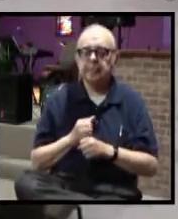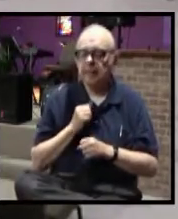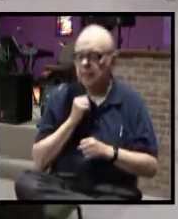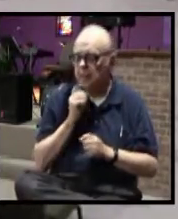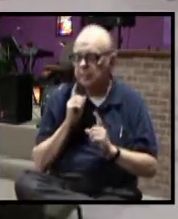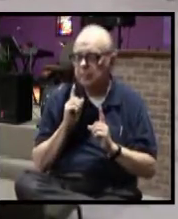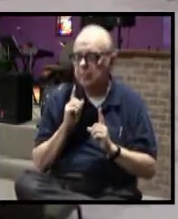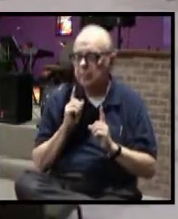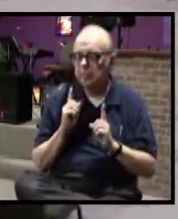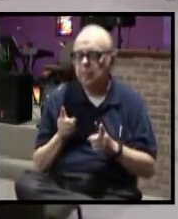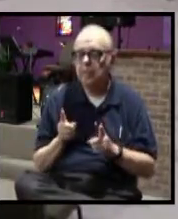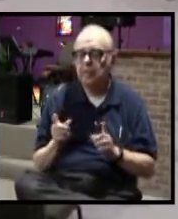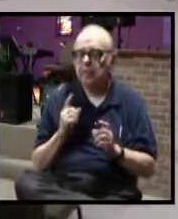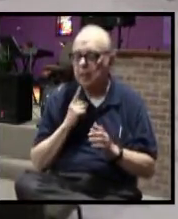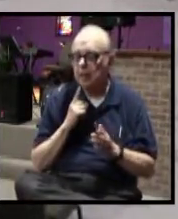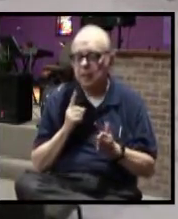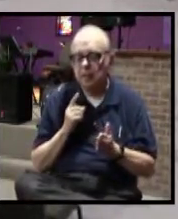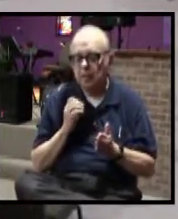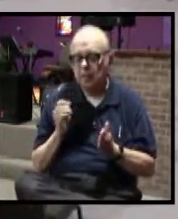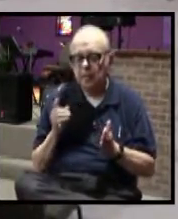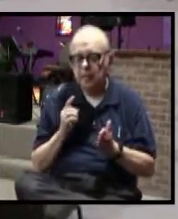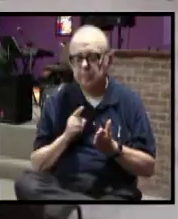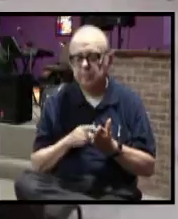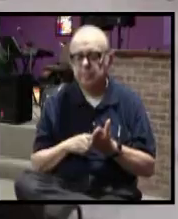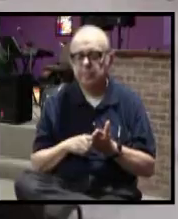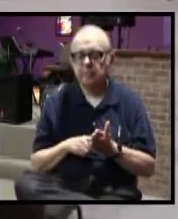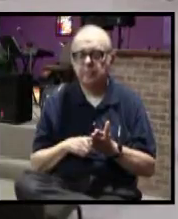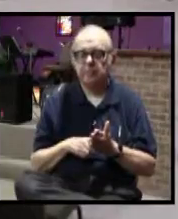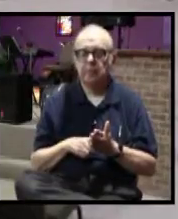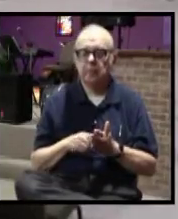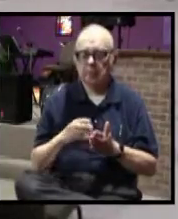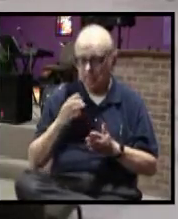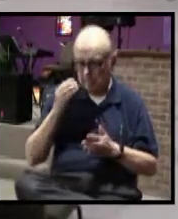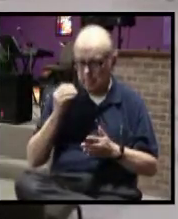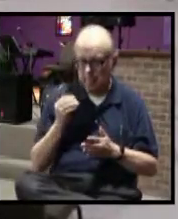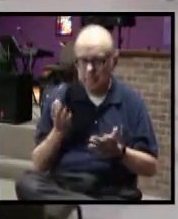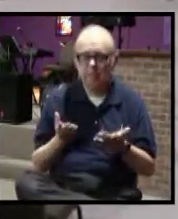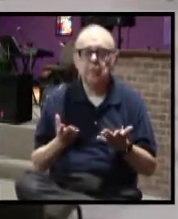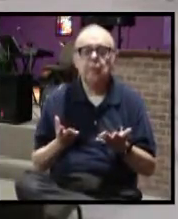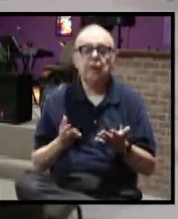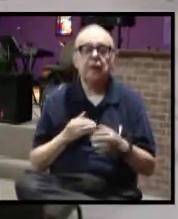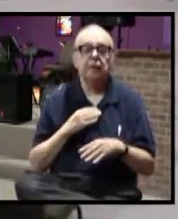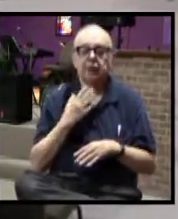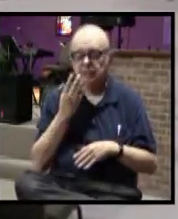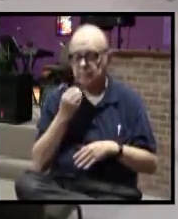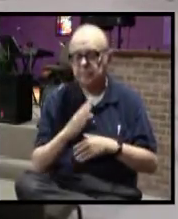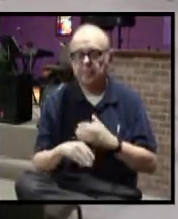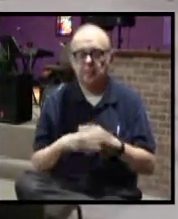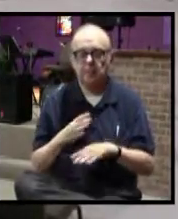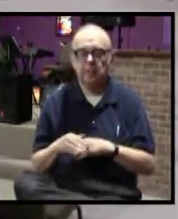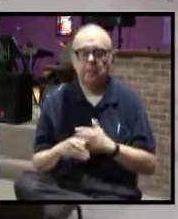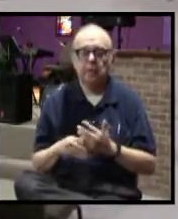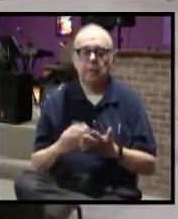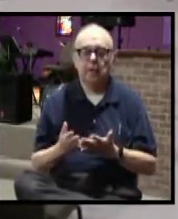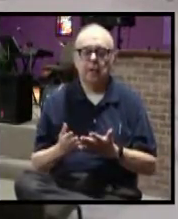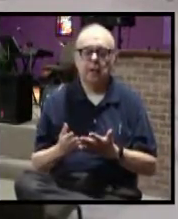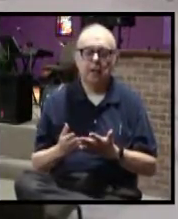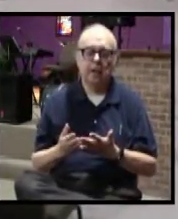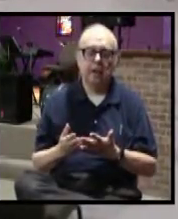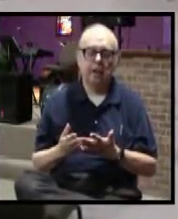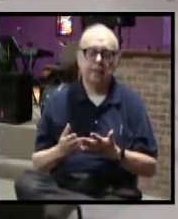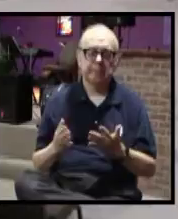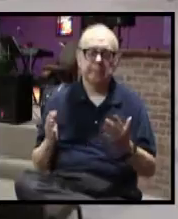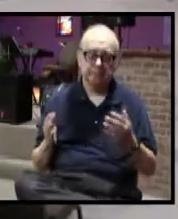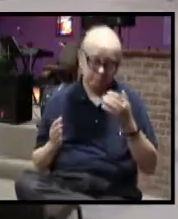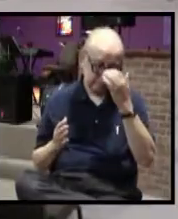It's not going unnoticed. Can I have a sleepover? Christopher is asked. Sure, buddy. With whom? As a